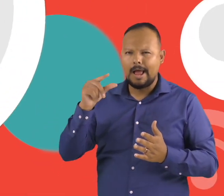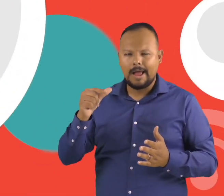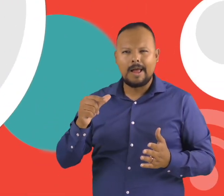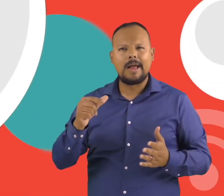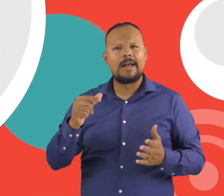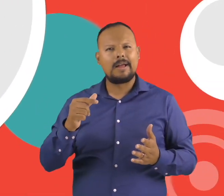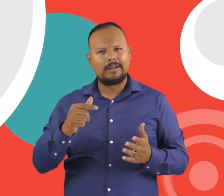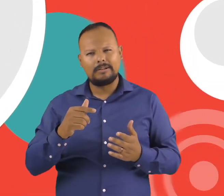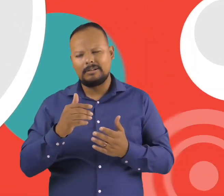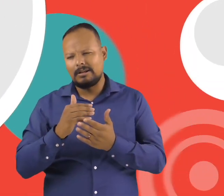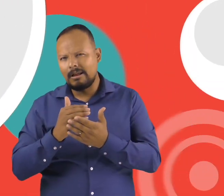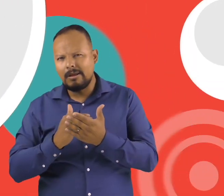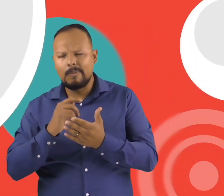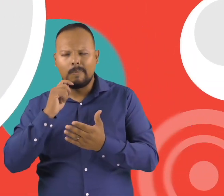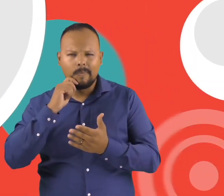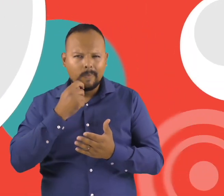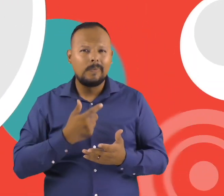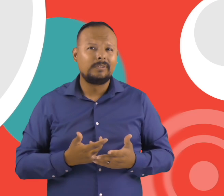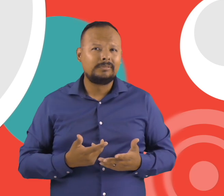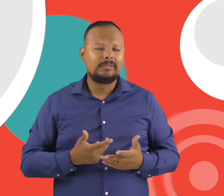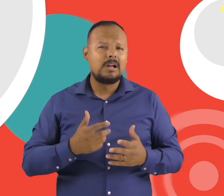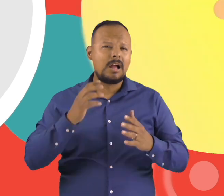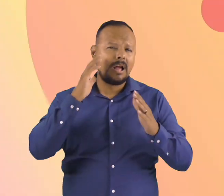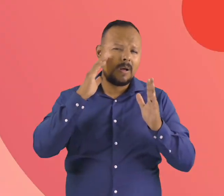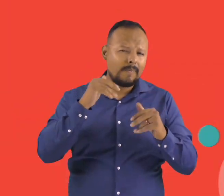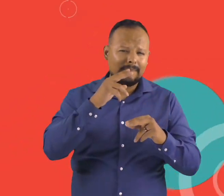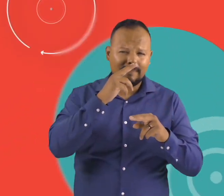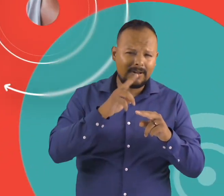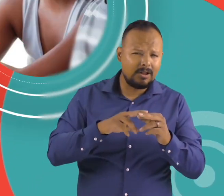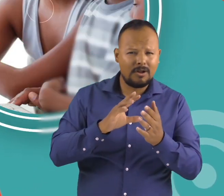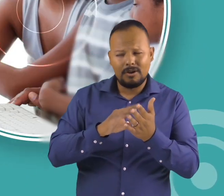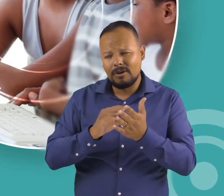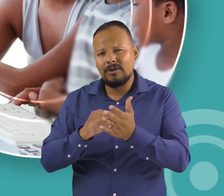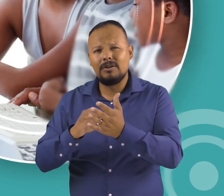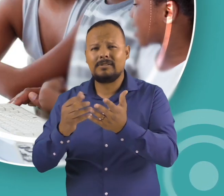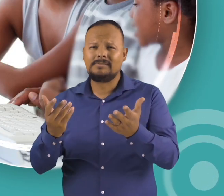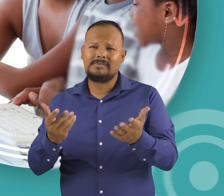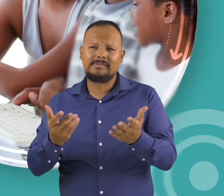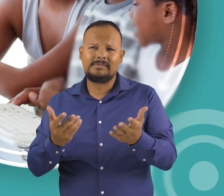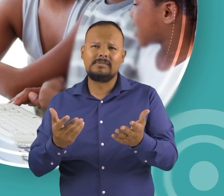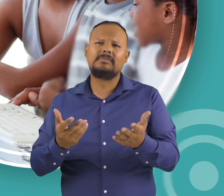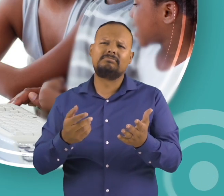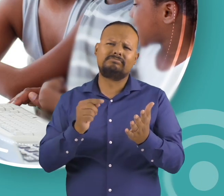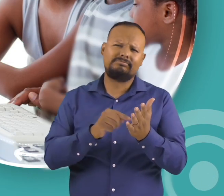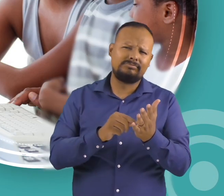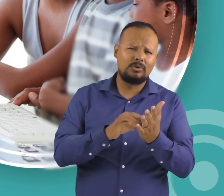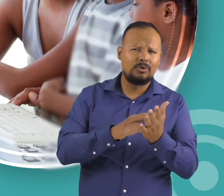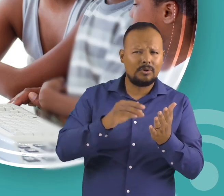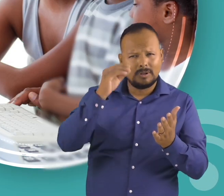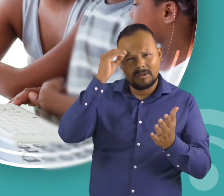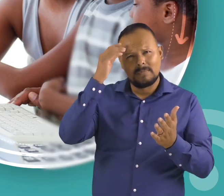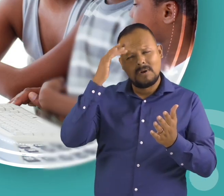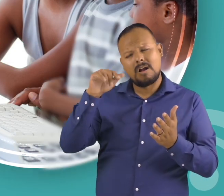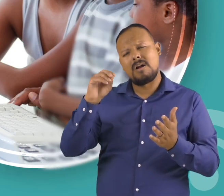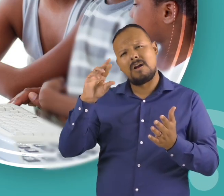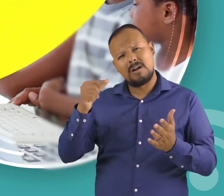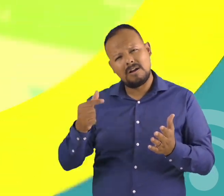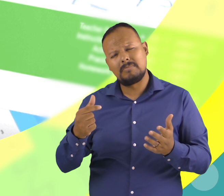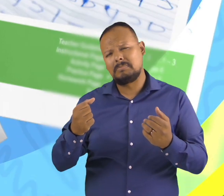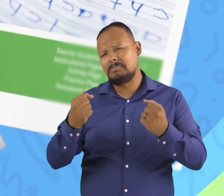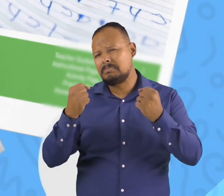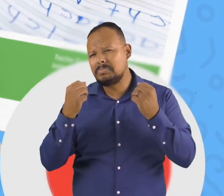Hope you had fun learning with us! Visit us at LearnBrite.org for thousands of free